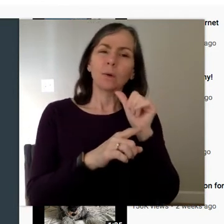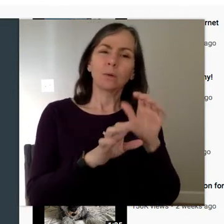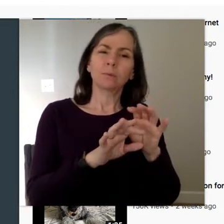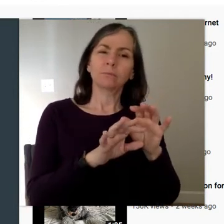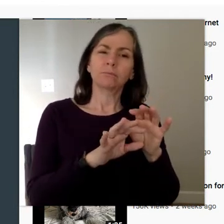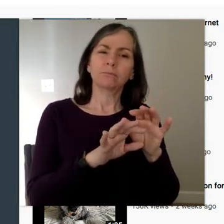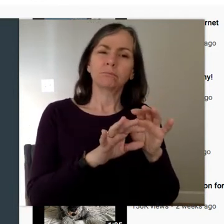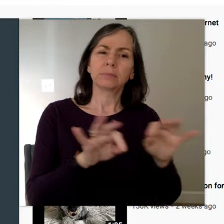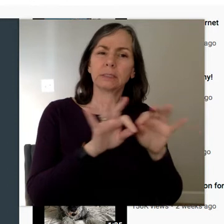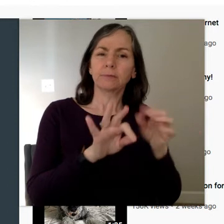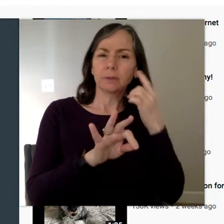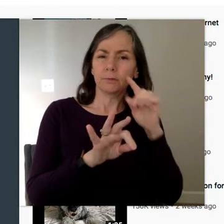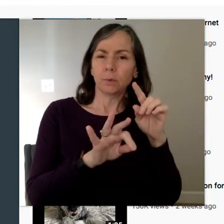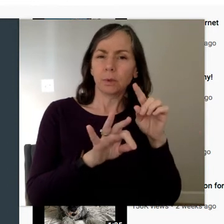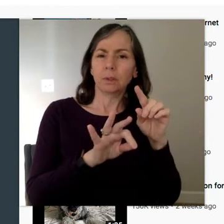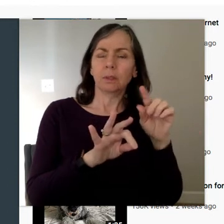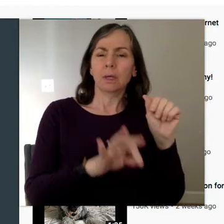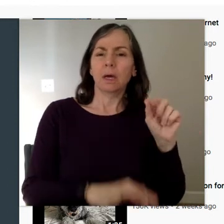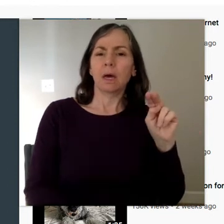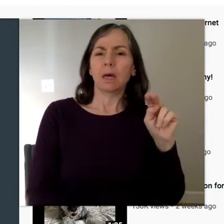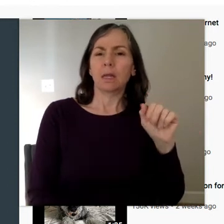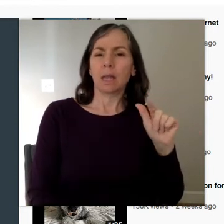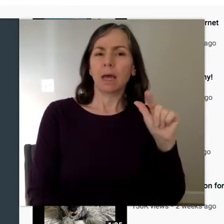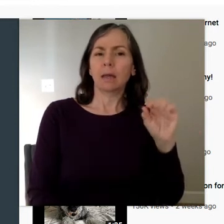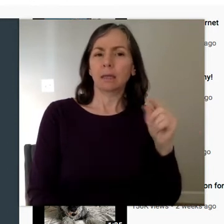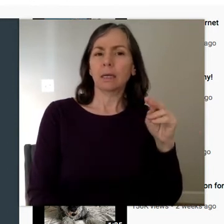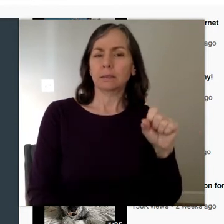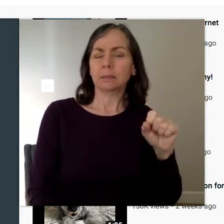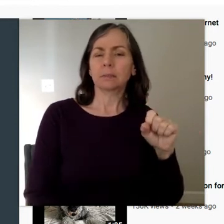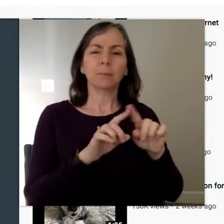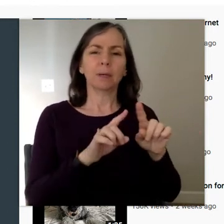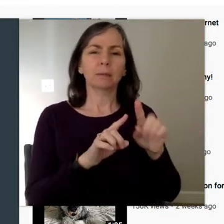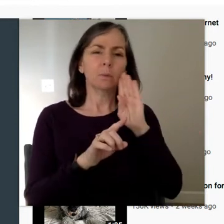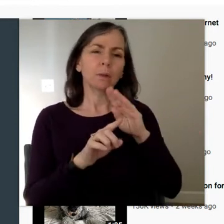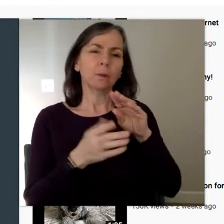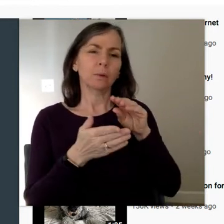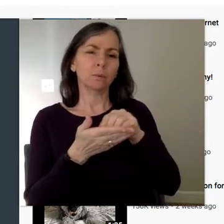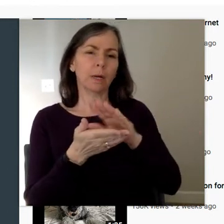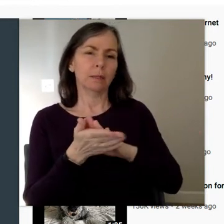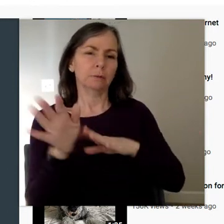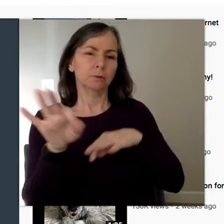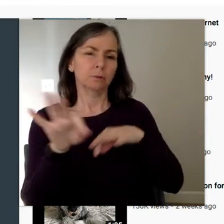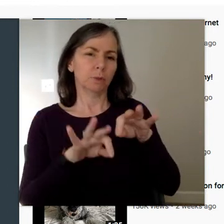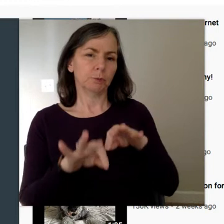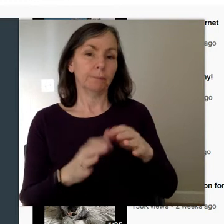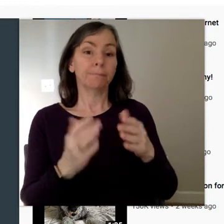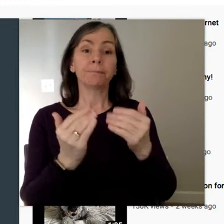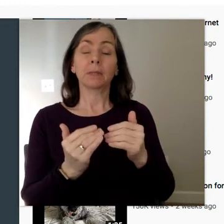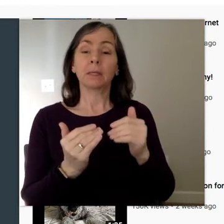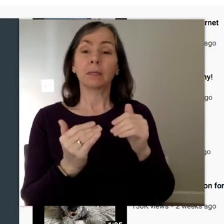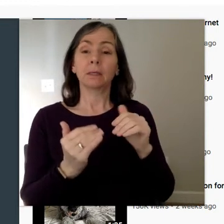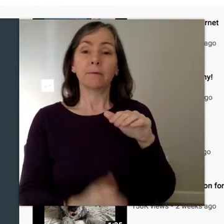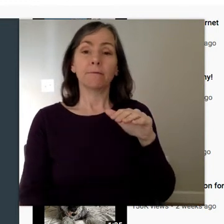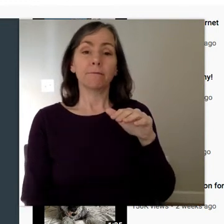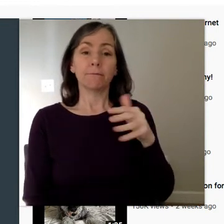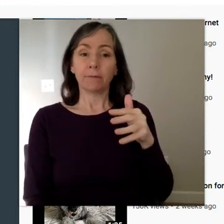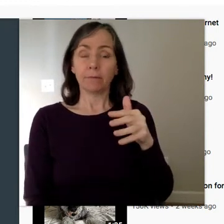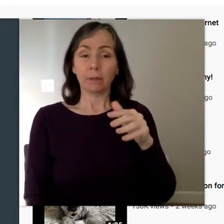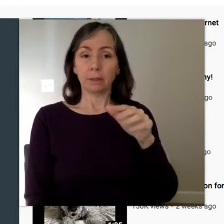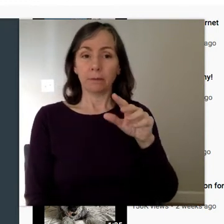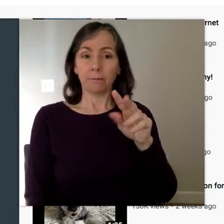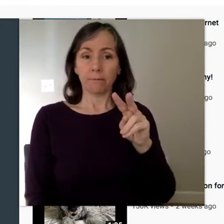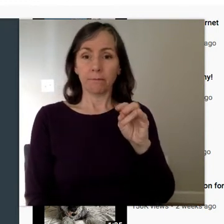just for homologous, but we'll write a definition or description for both. 5 is vestigial